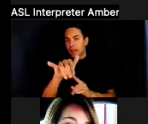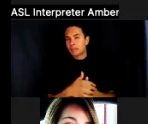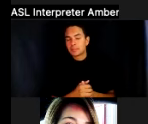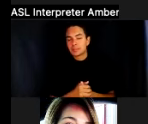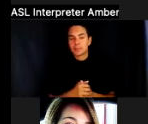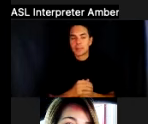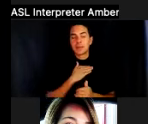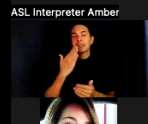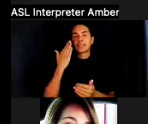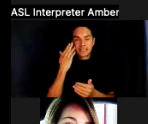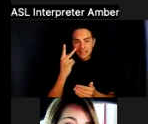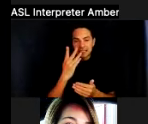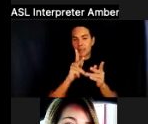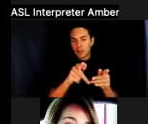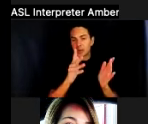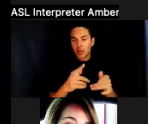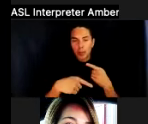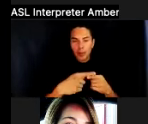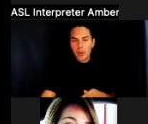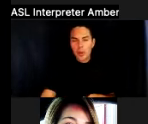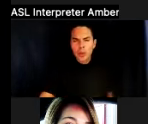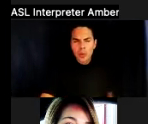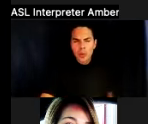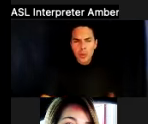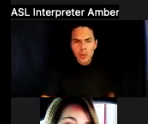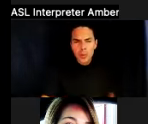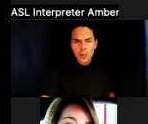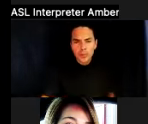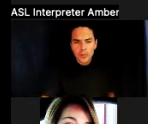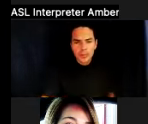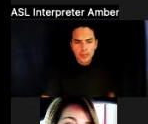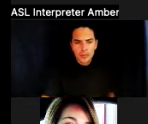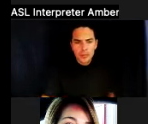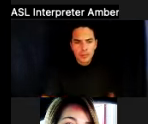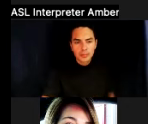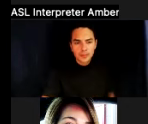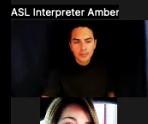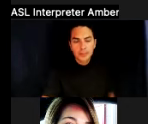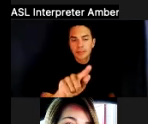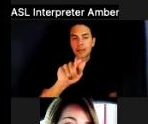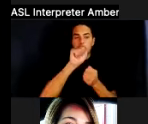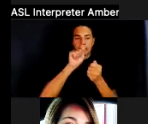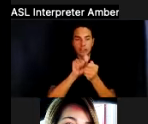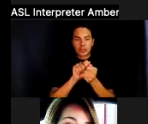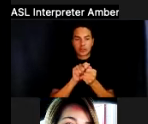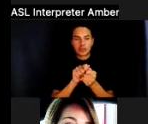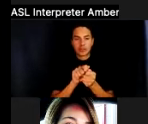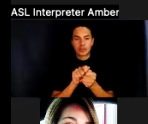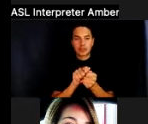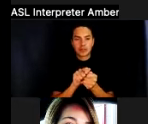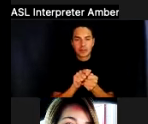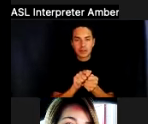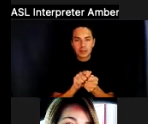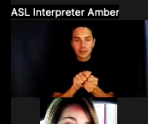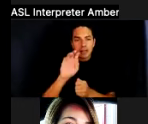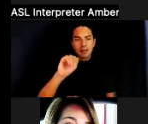some folks are talking about like in particular, uh Matthew's asking a question